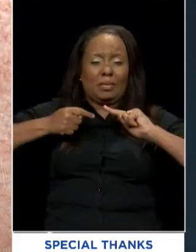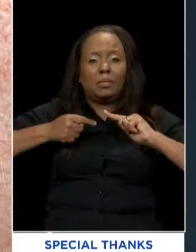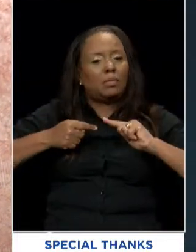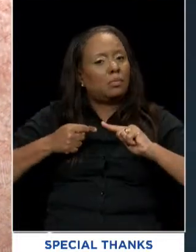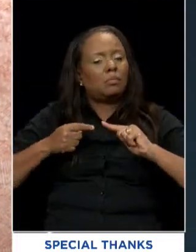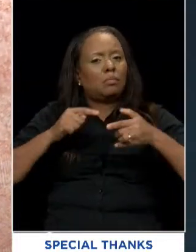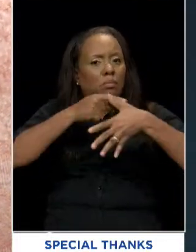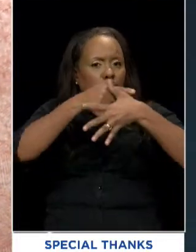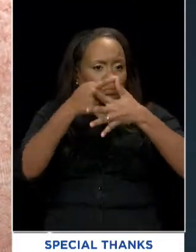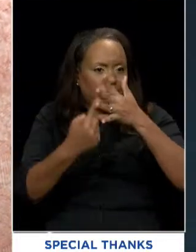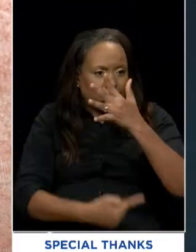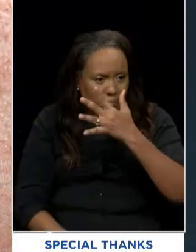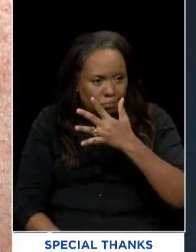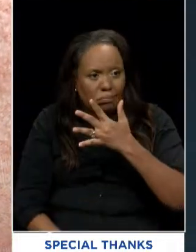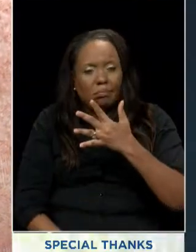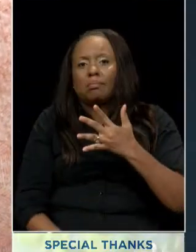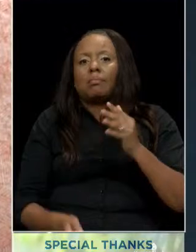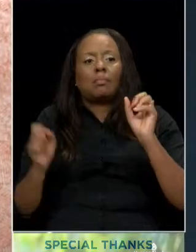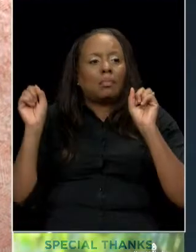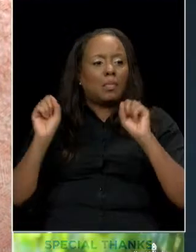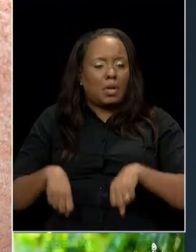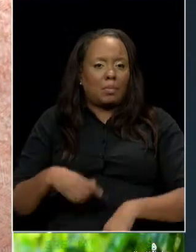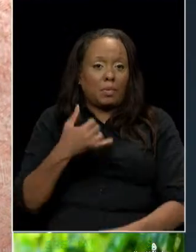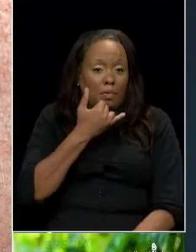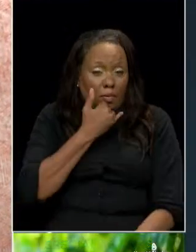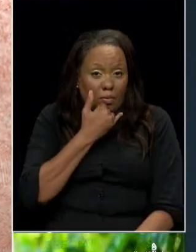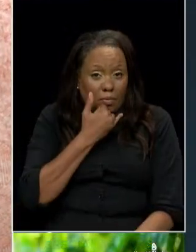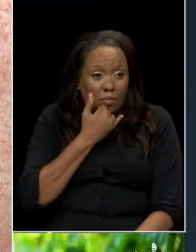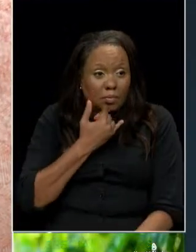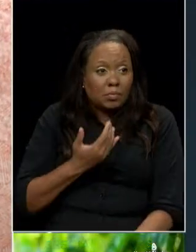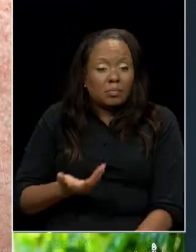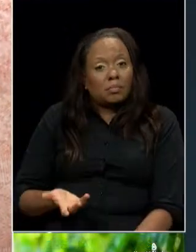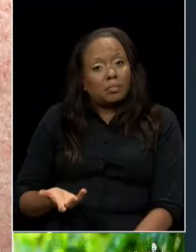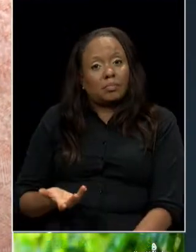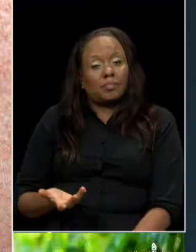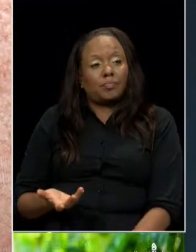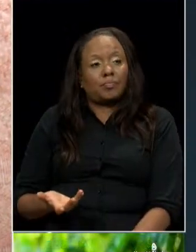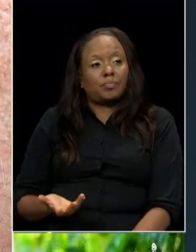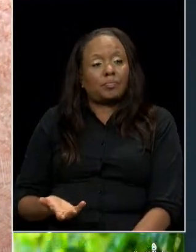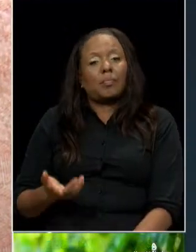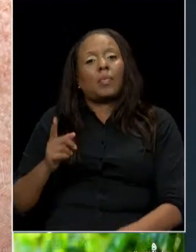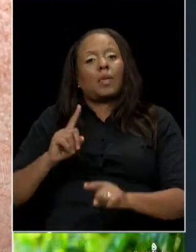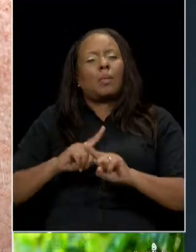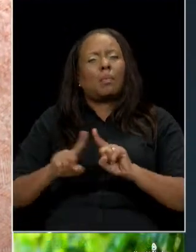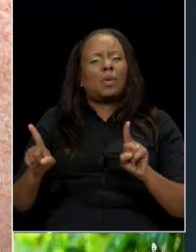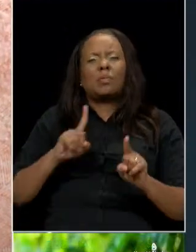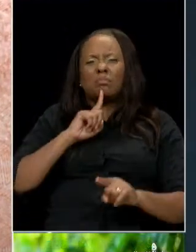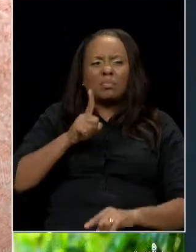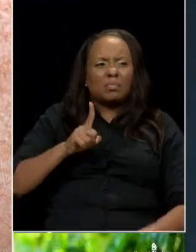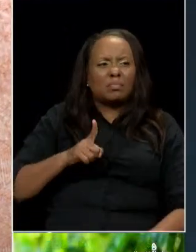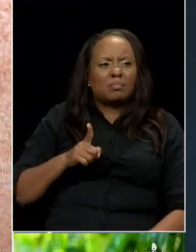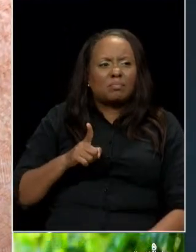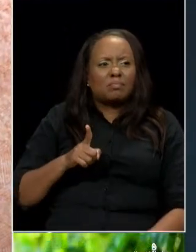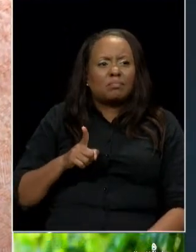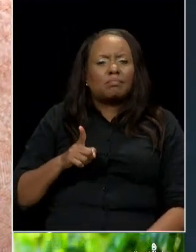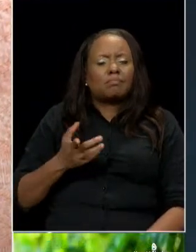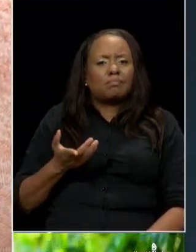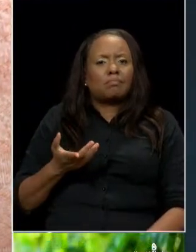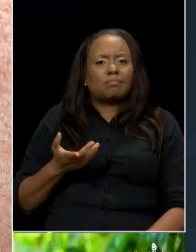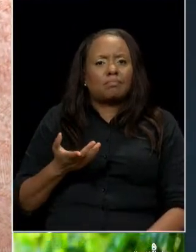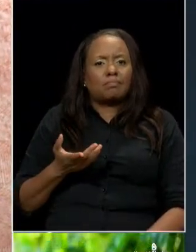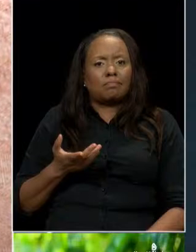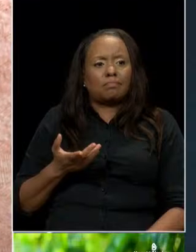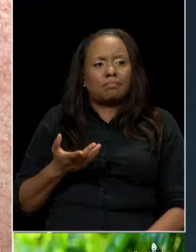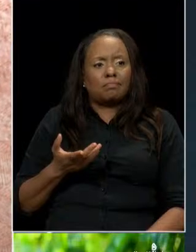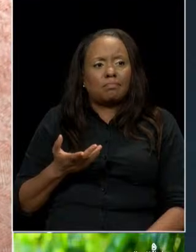of analysis that comes into play when you actually have something happening like that. But generally, that is something that is nerve related,